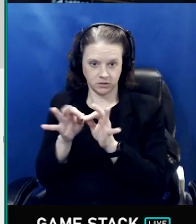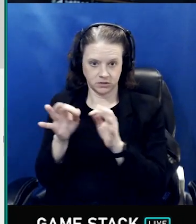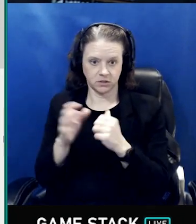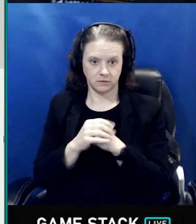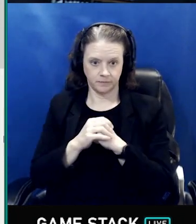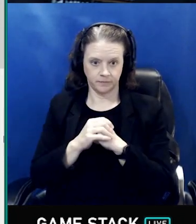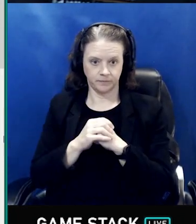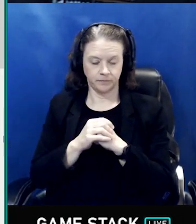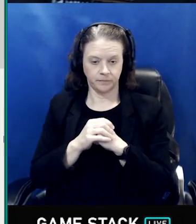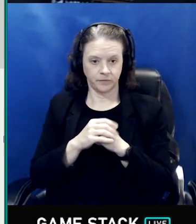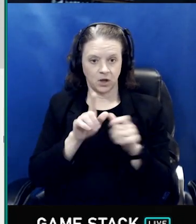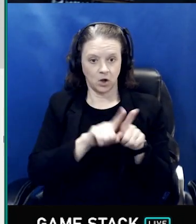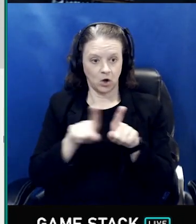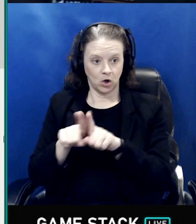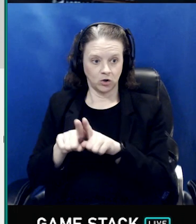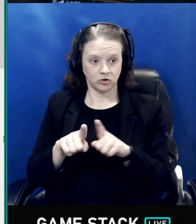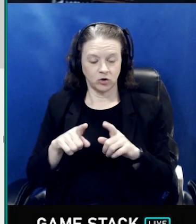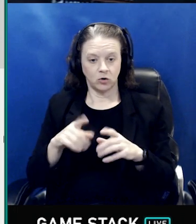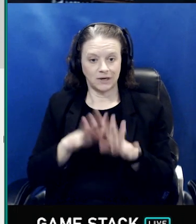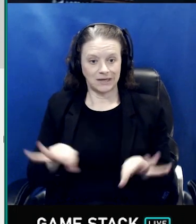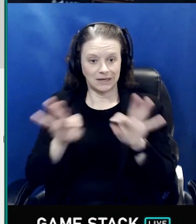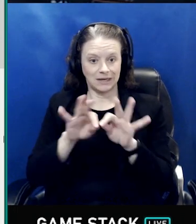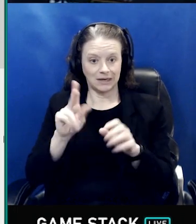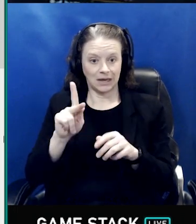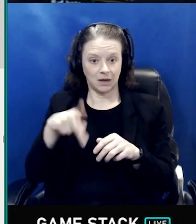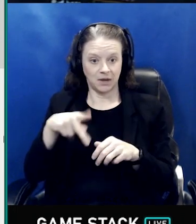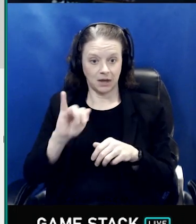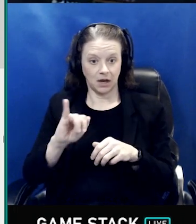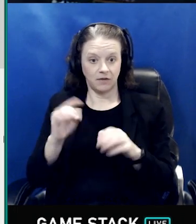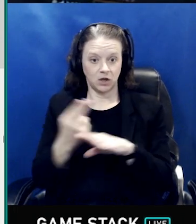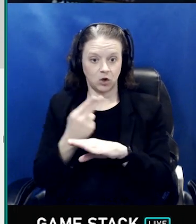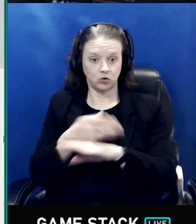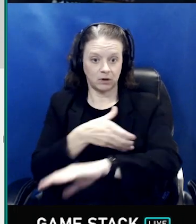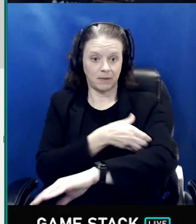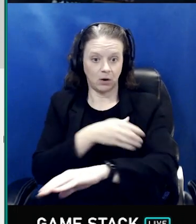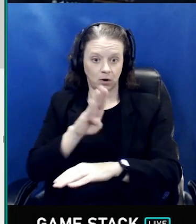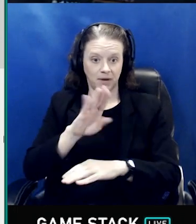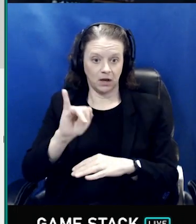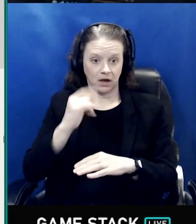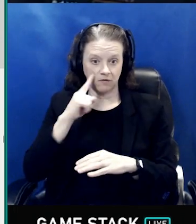for key KPIs, they use Power BI for visualization.